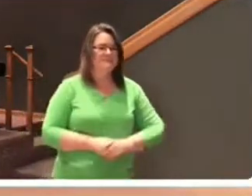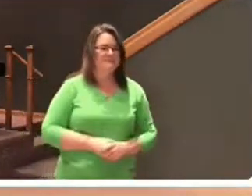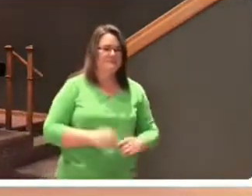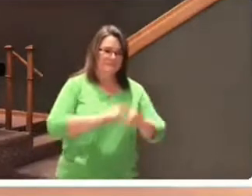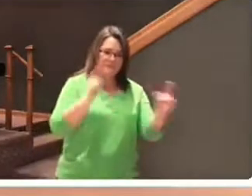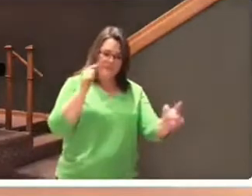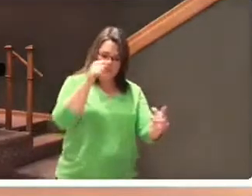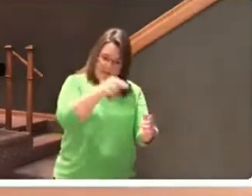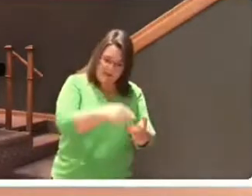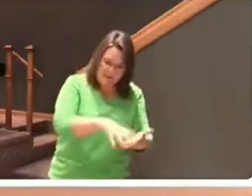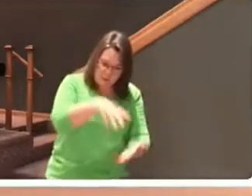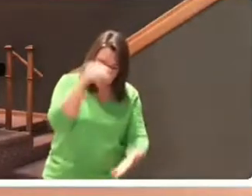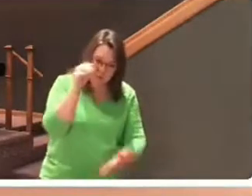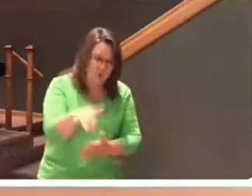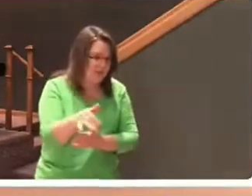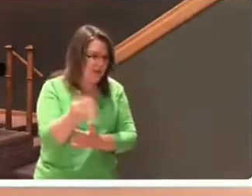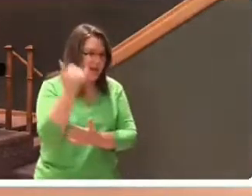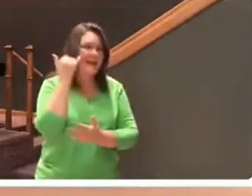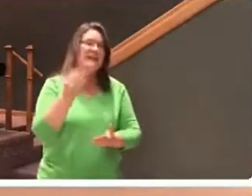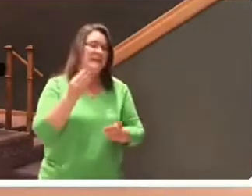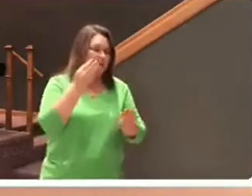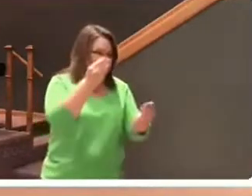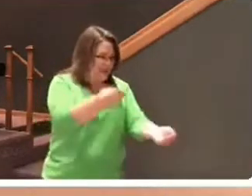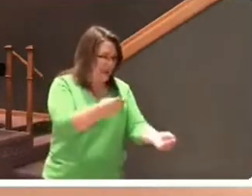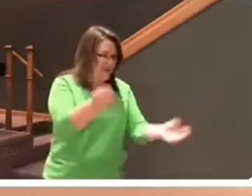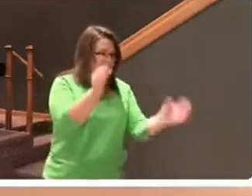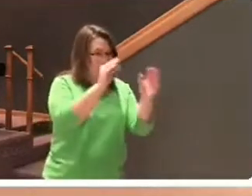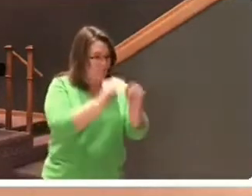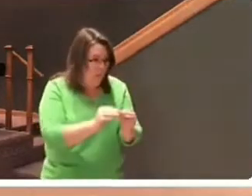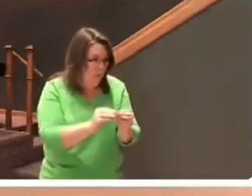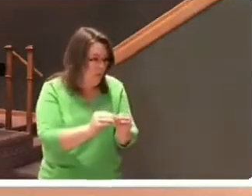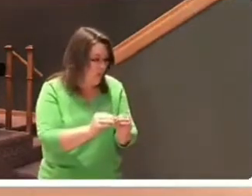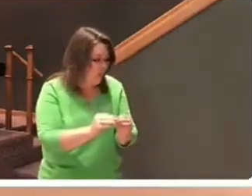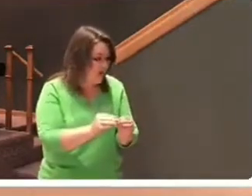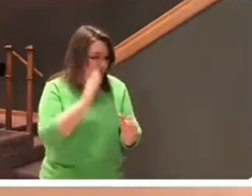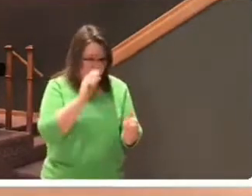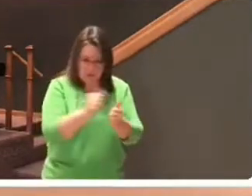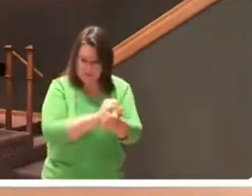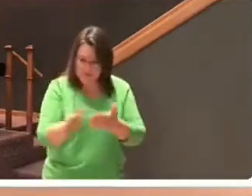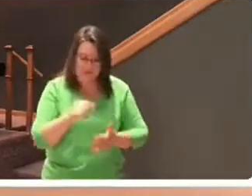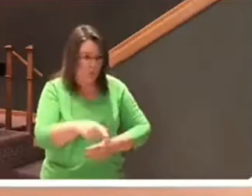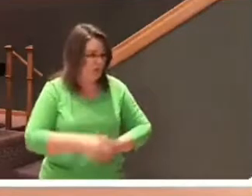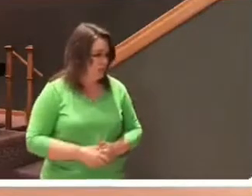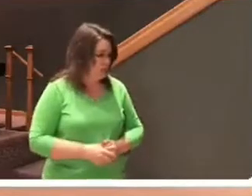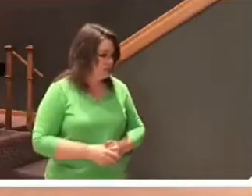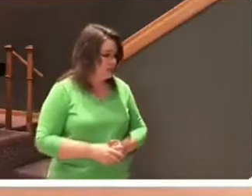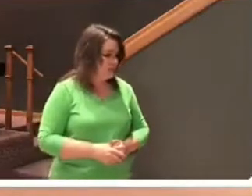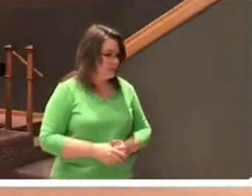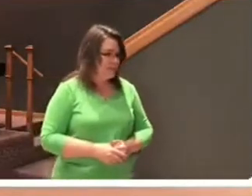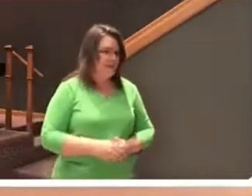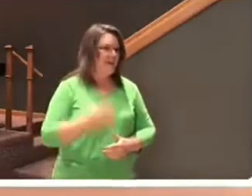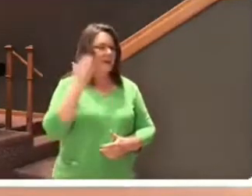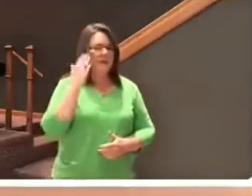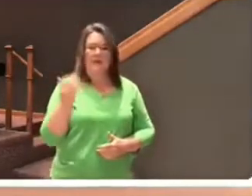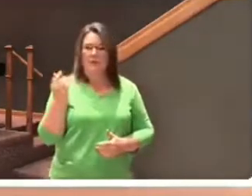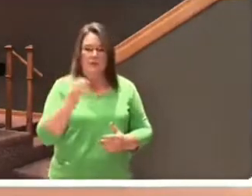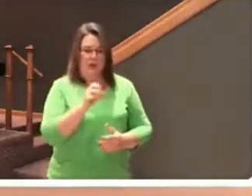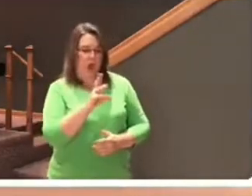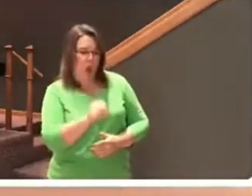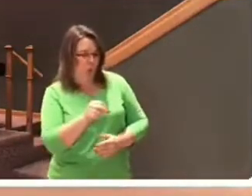But until you learn this, if He gave you more, it would destroy you. It would own